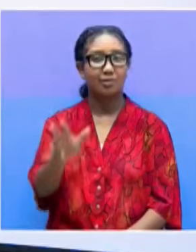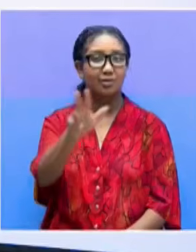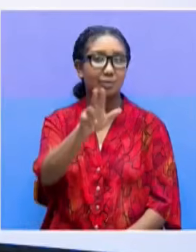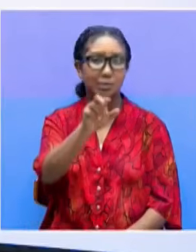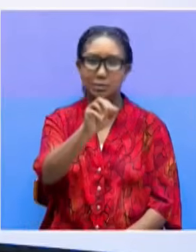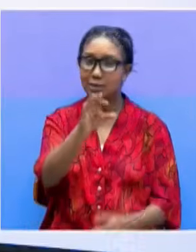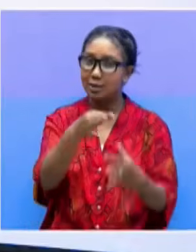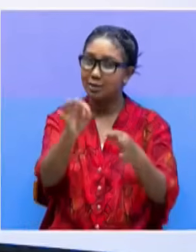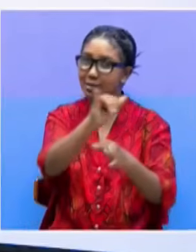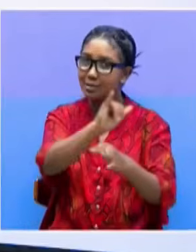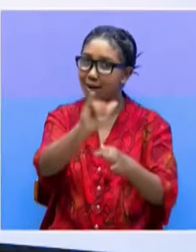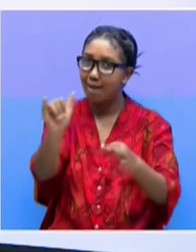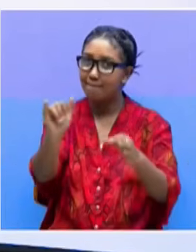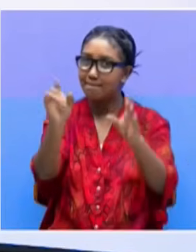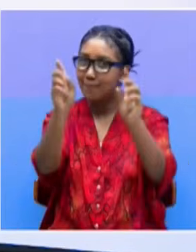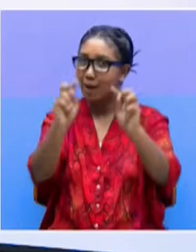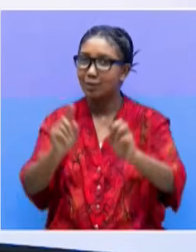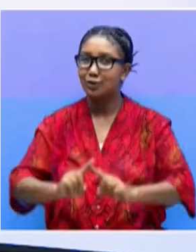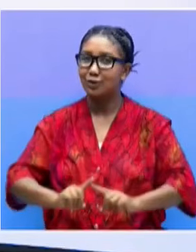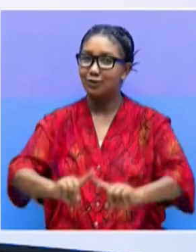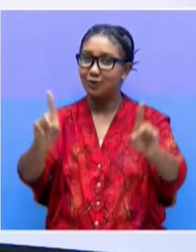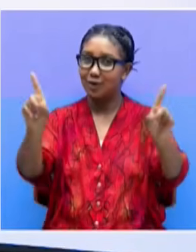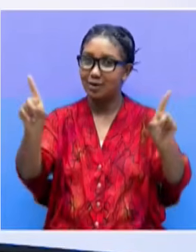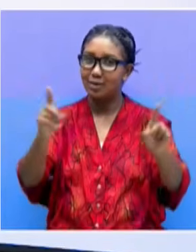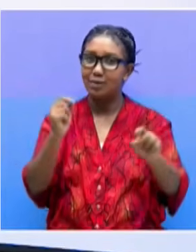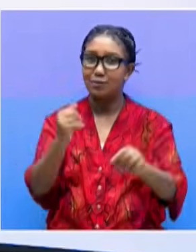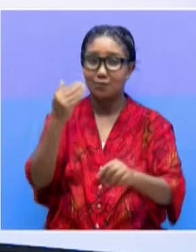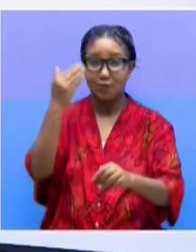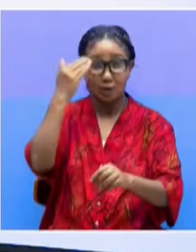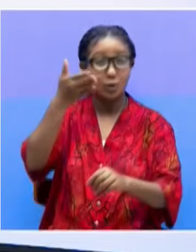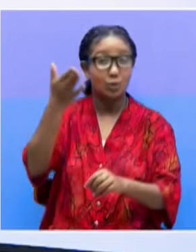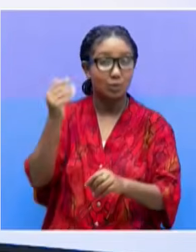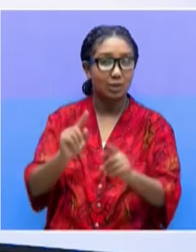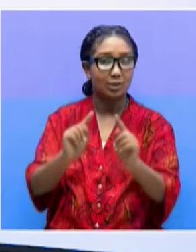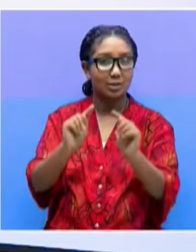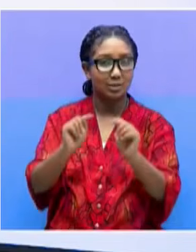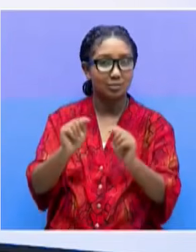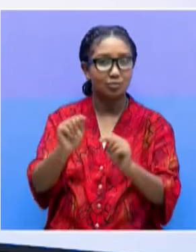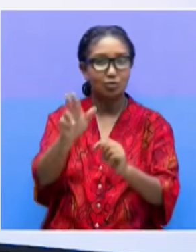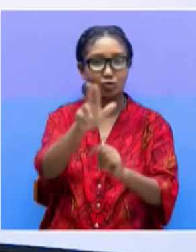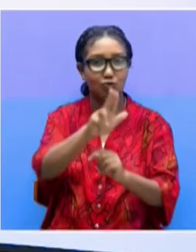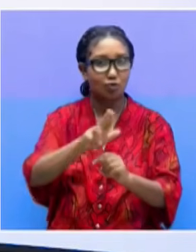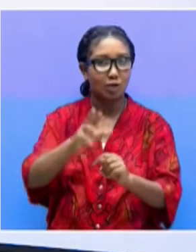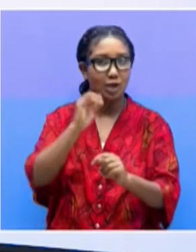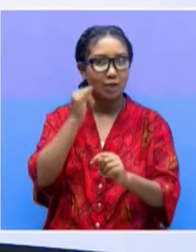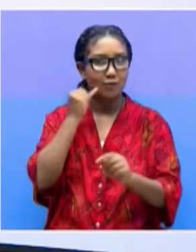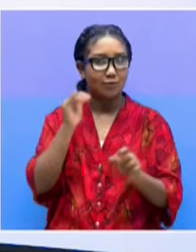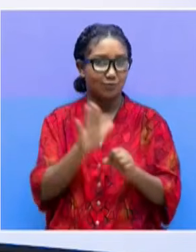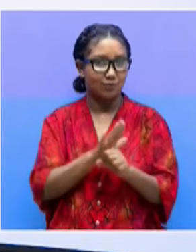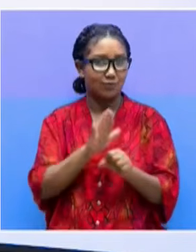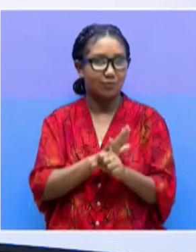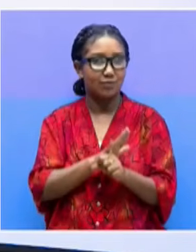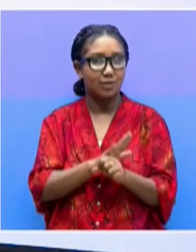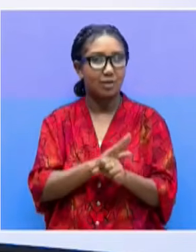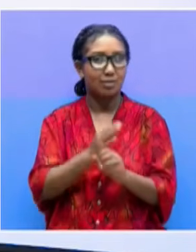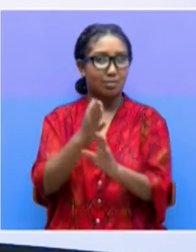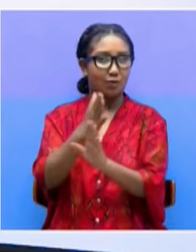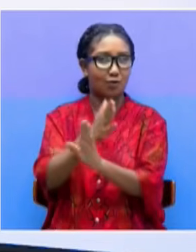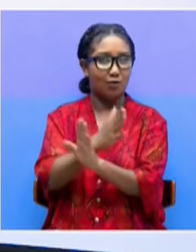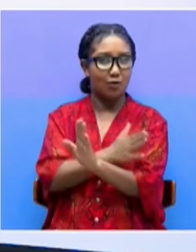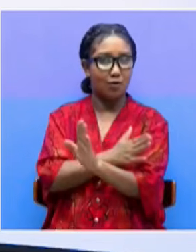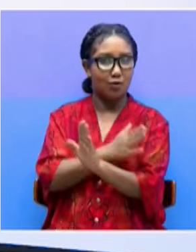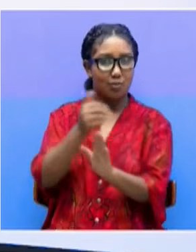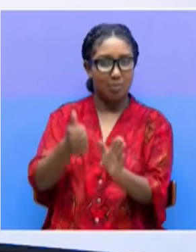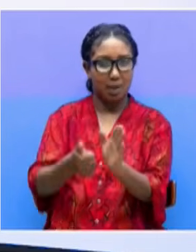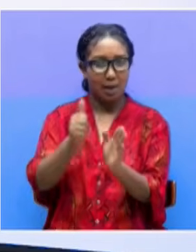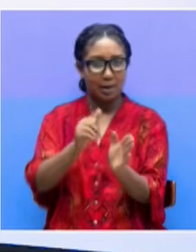same sentence with different structure. If we knew the story, in 3 of them, if clause is complete. So before you go to the